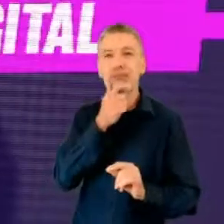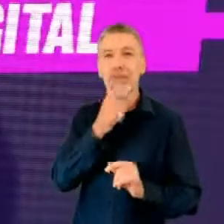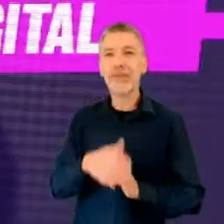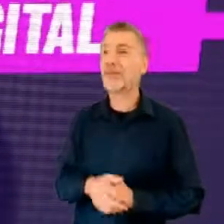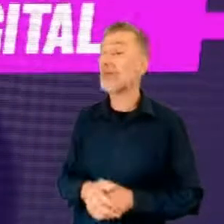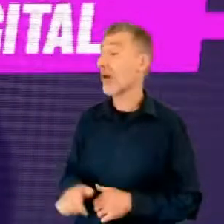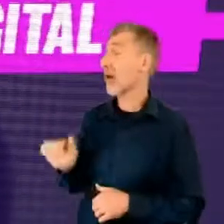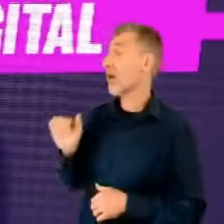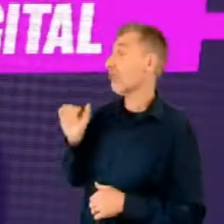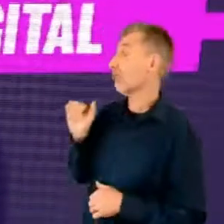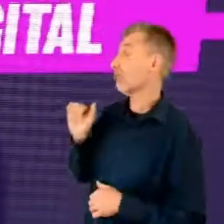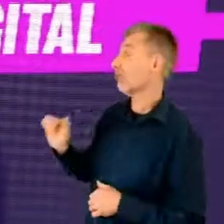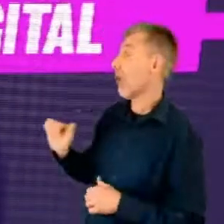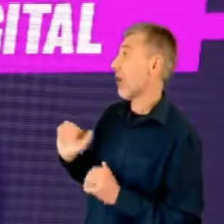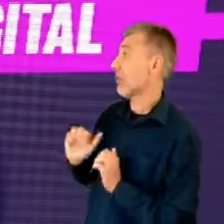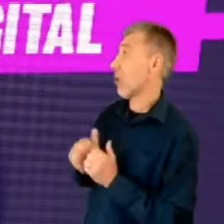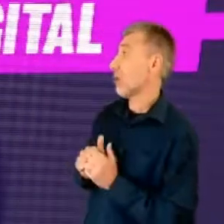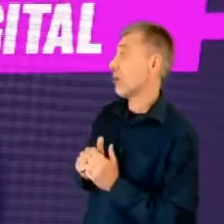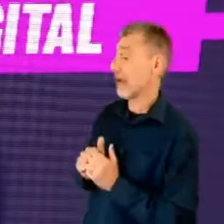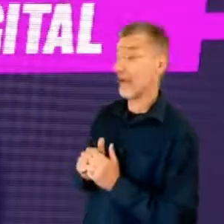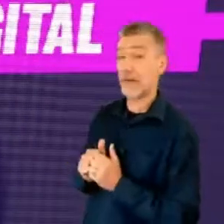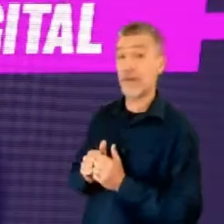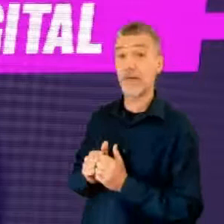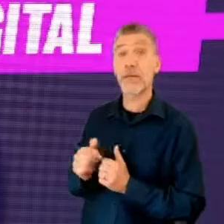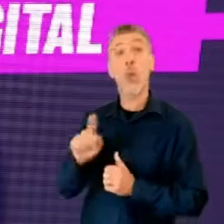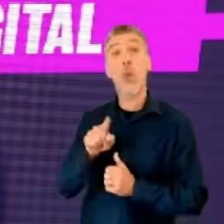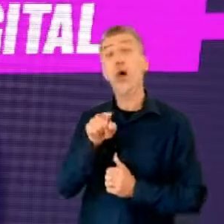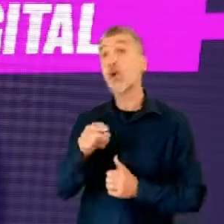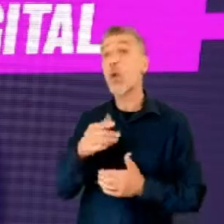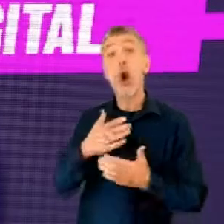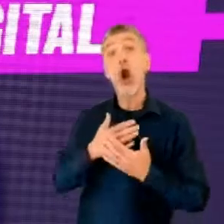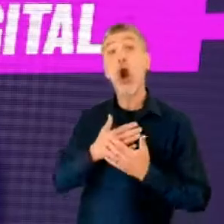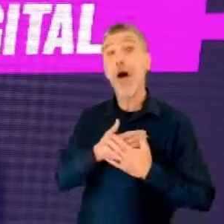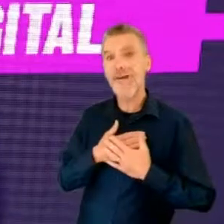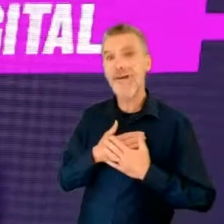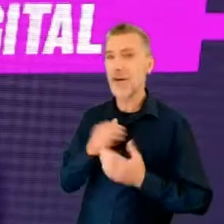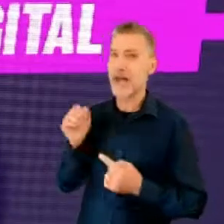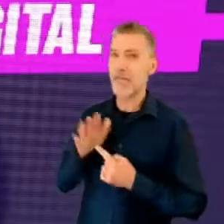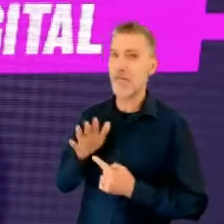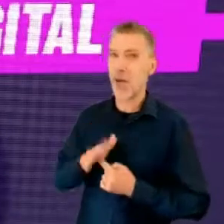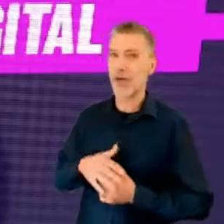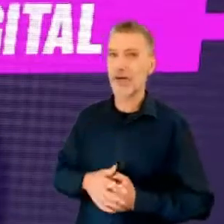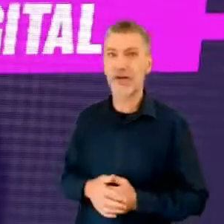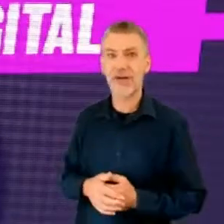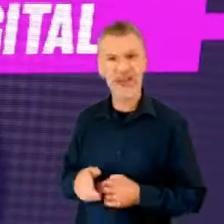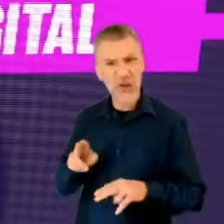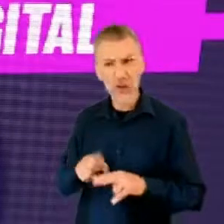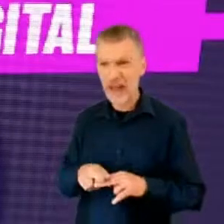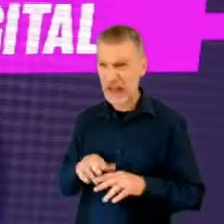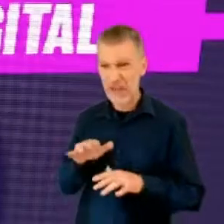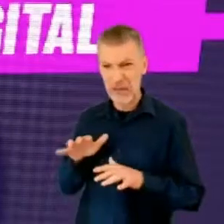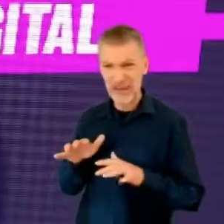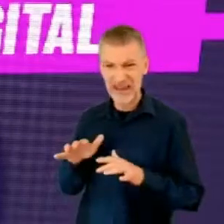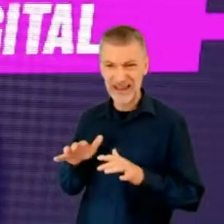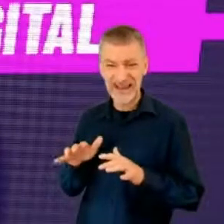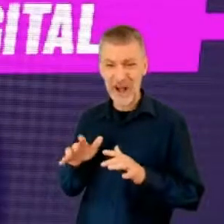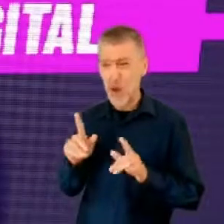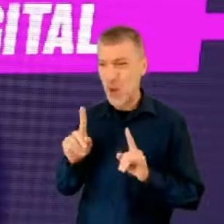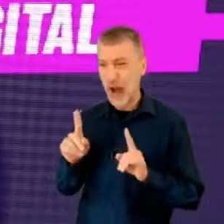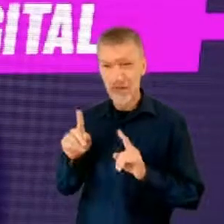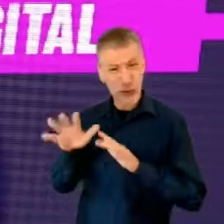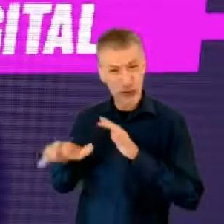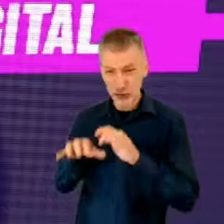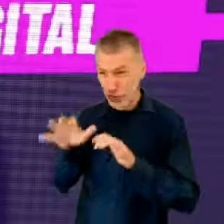time. Just find a love of everything, even the subjects that you struggle with and hate. Just do your best to find a little